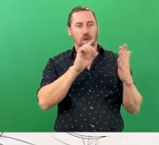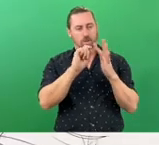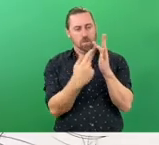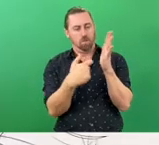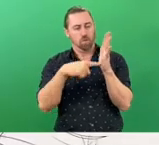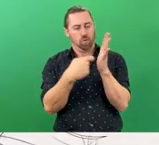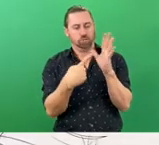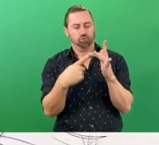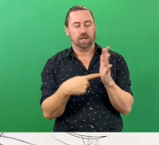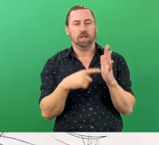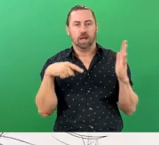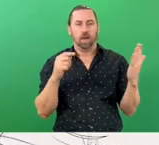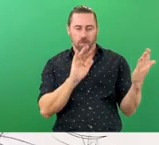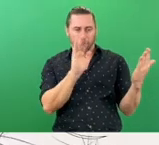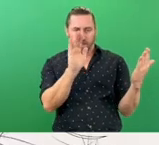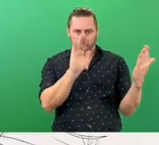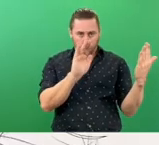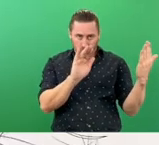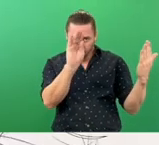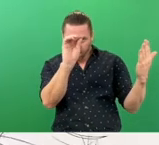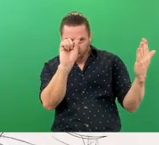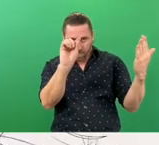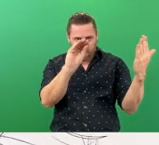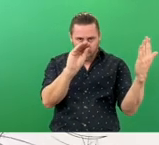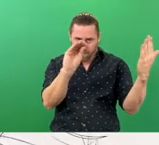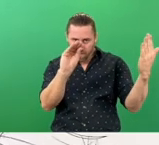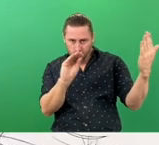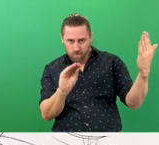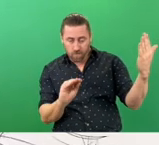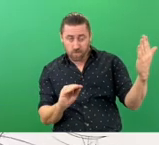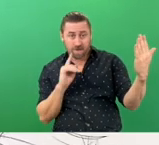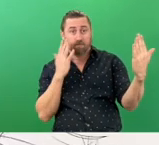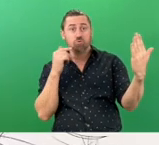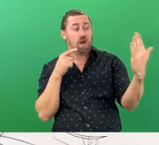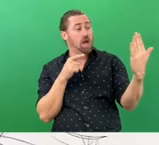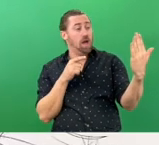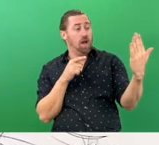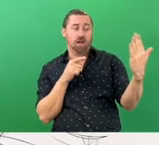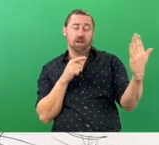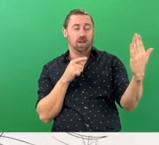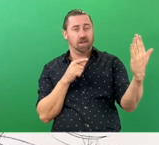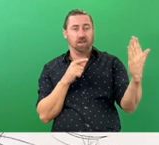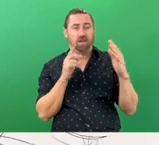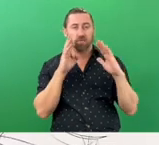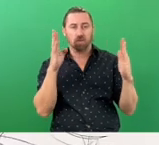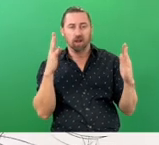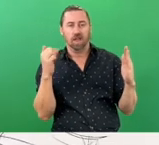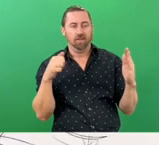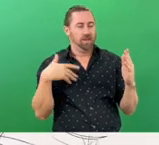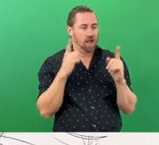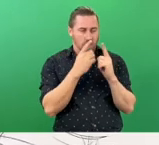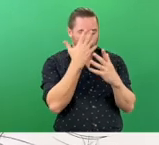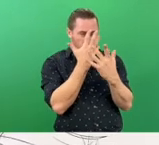that portrait. And also you're getting one of the wonderful things about mirror reflections is they have this mysterious and